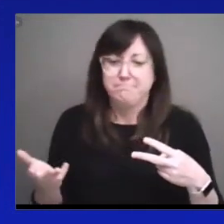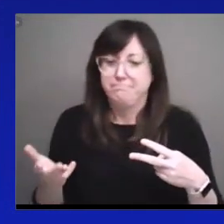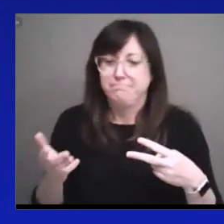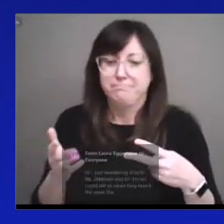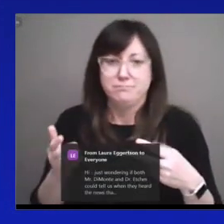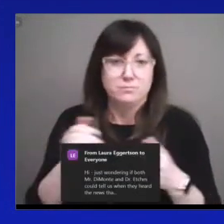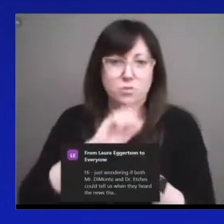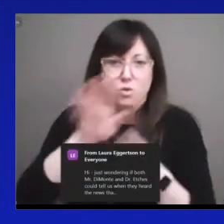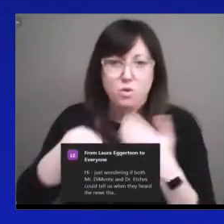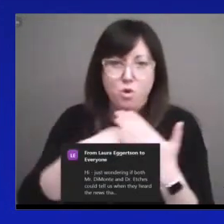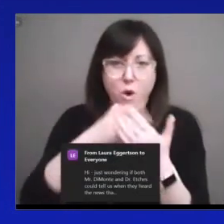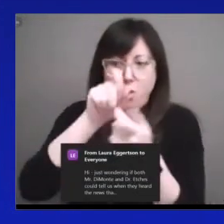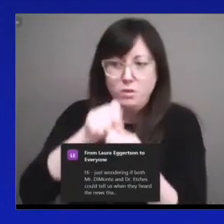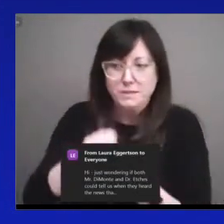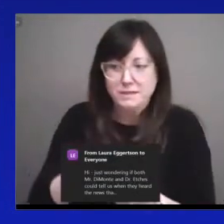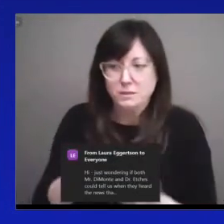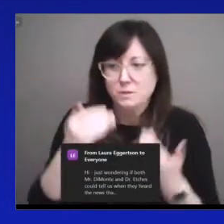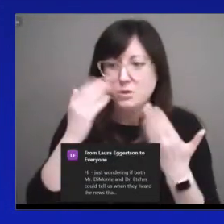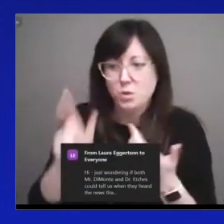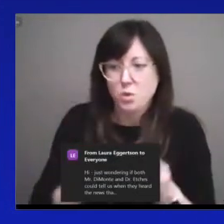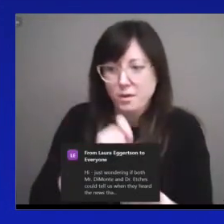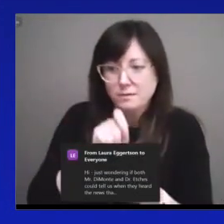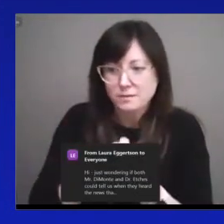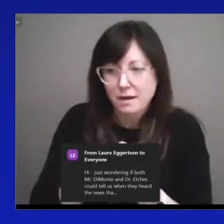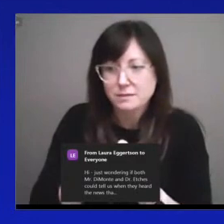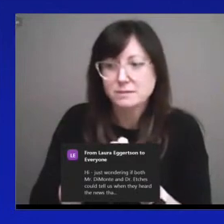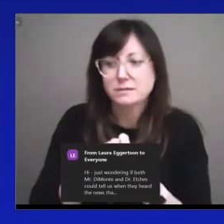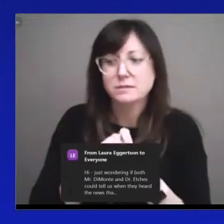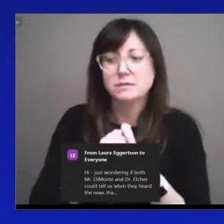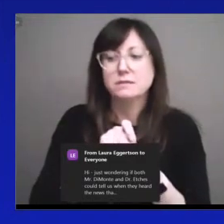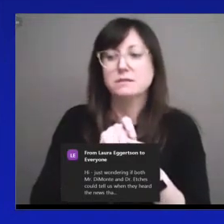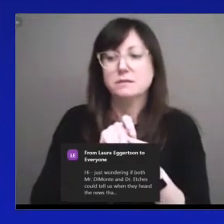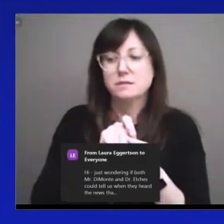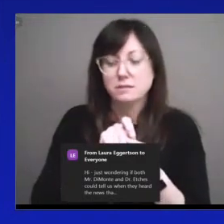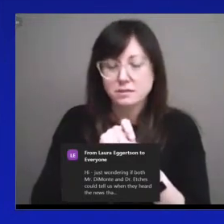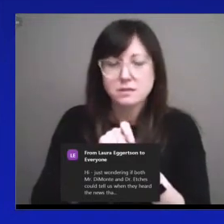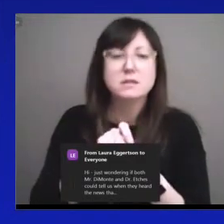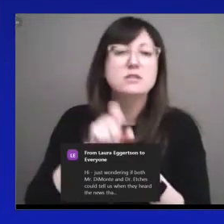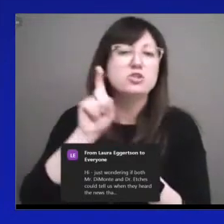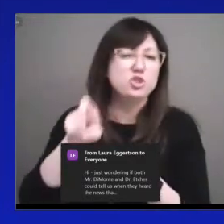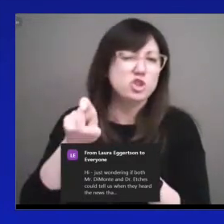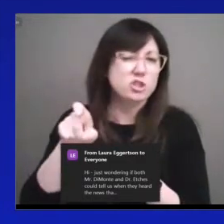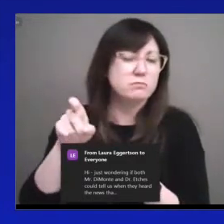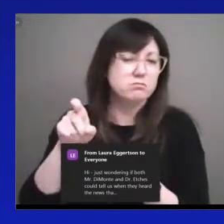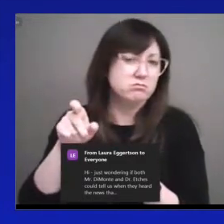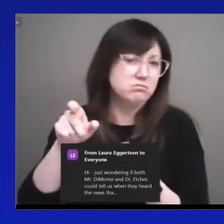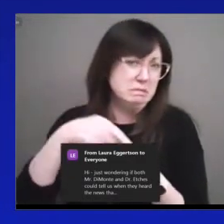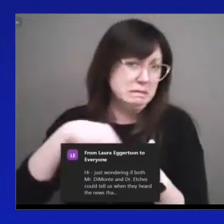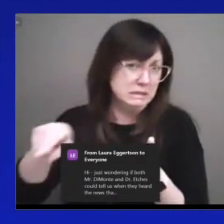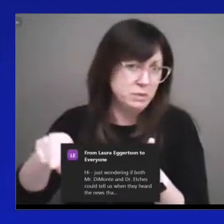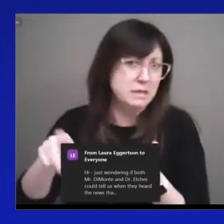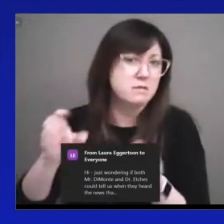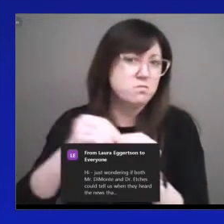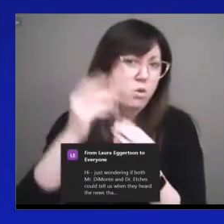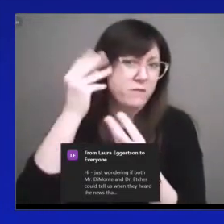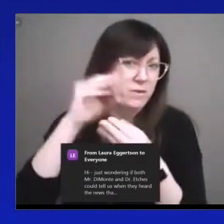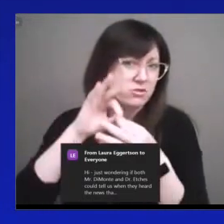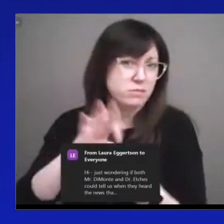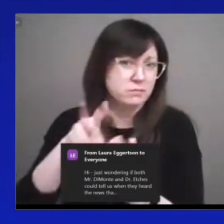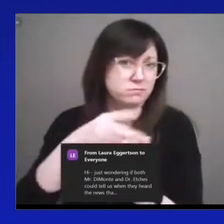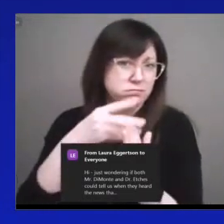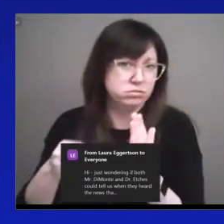the details on the second doses that have been administered already. We should get that later this week. First of